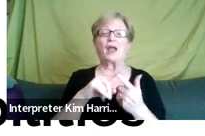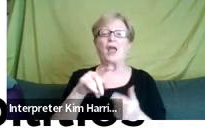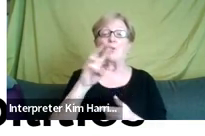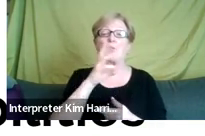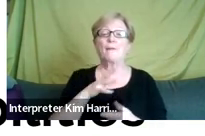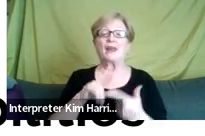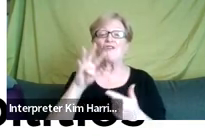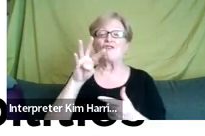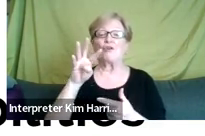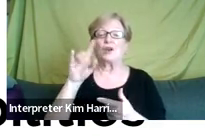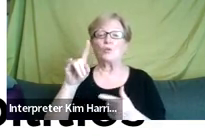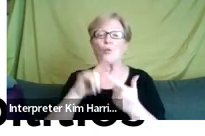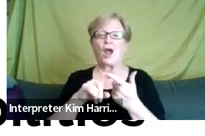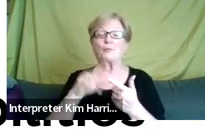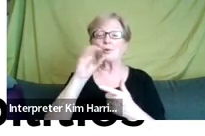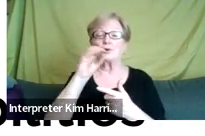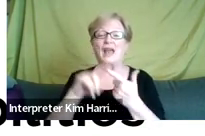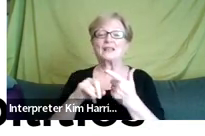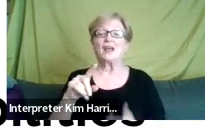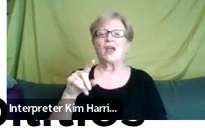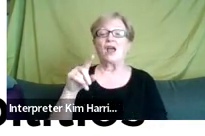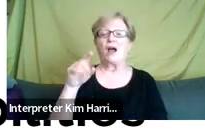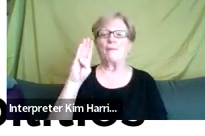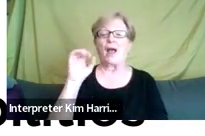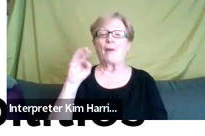and discrimination, compared to